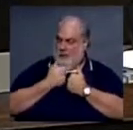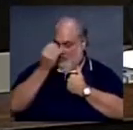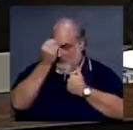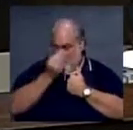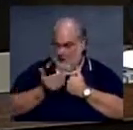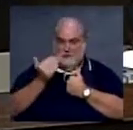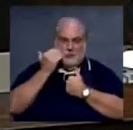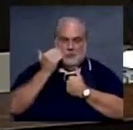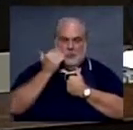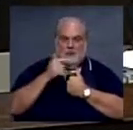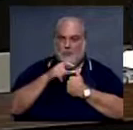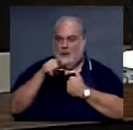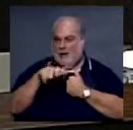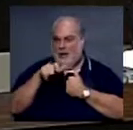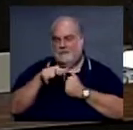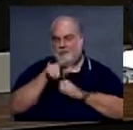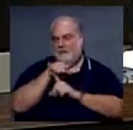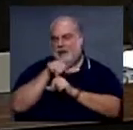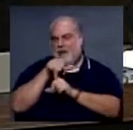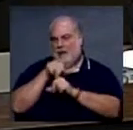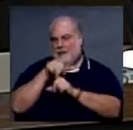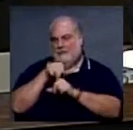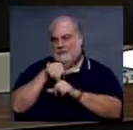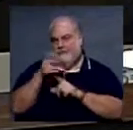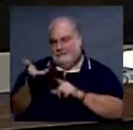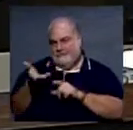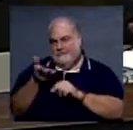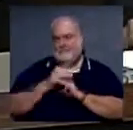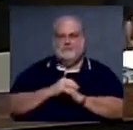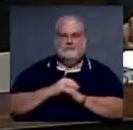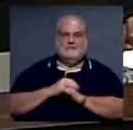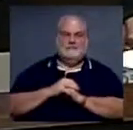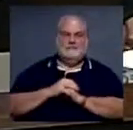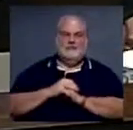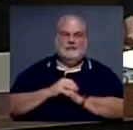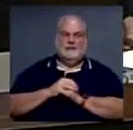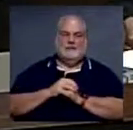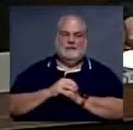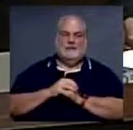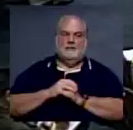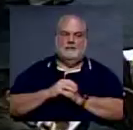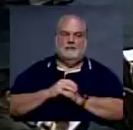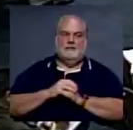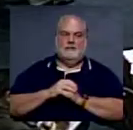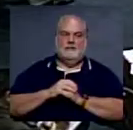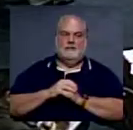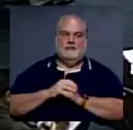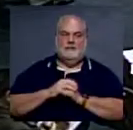they were not to be contacted, period. Thank you. Mayor,